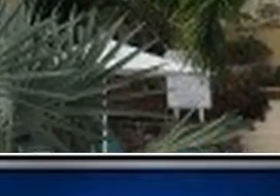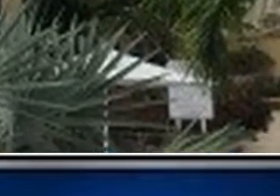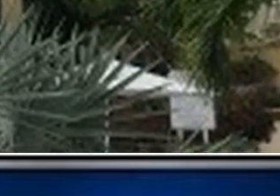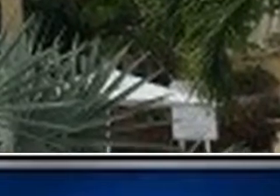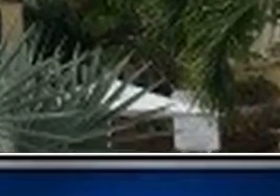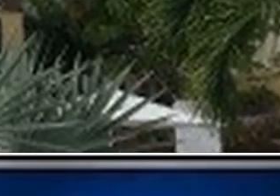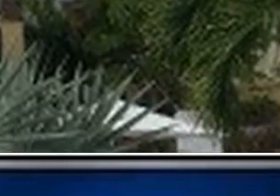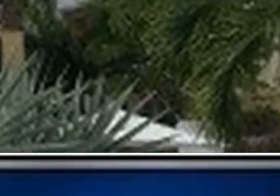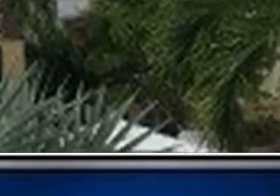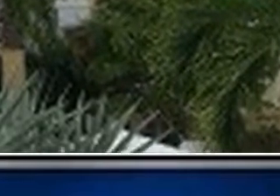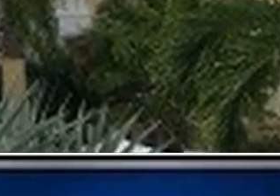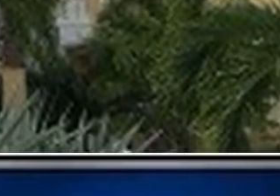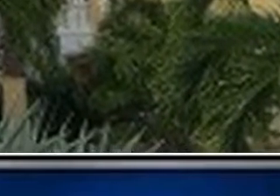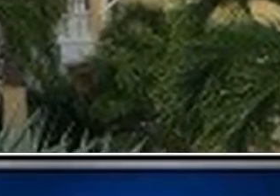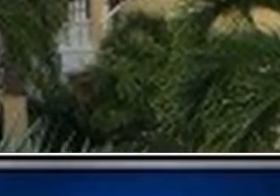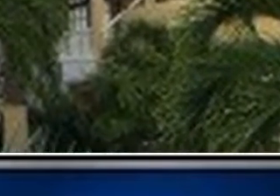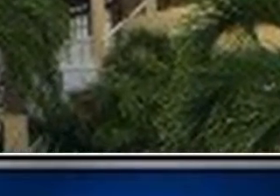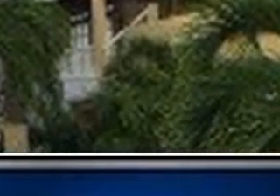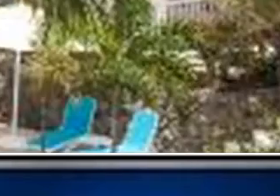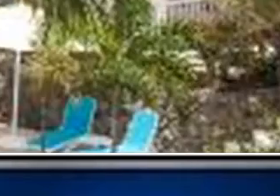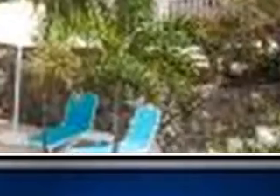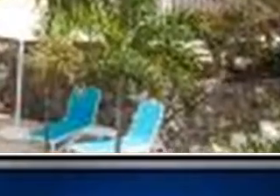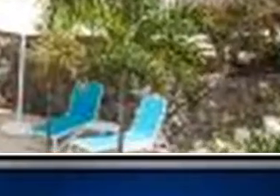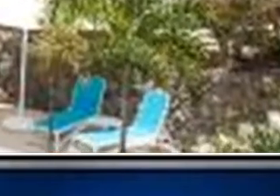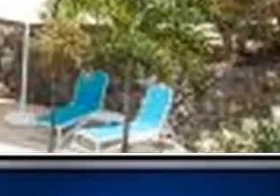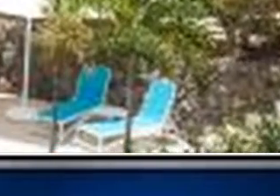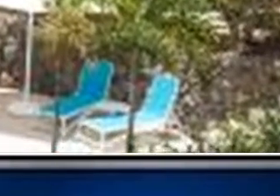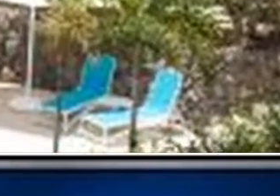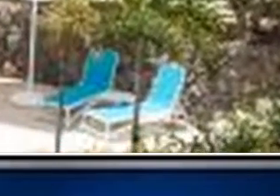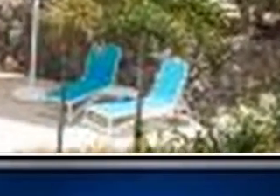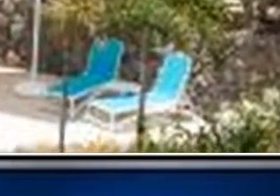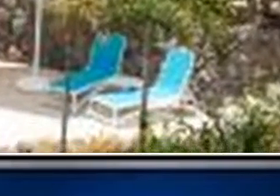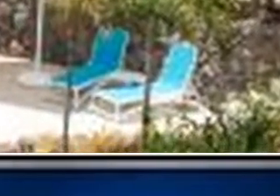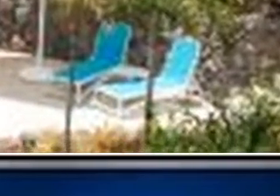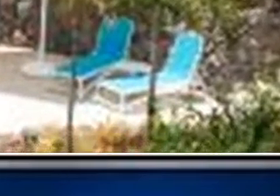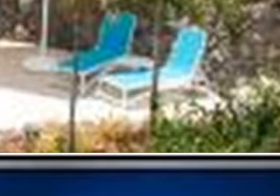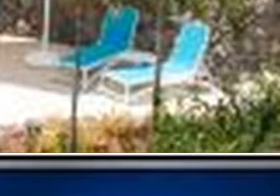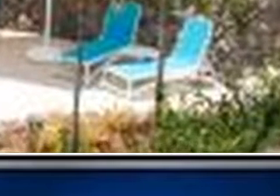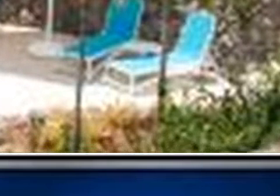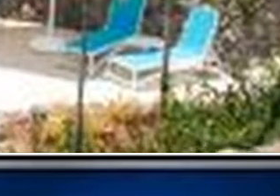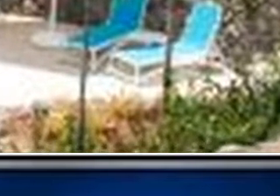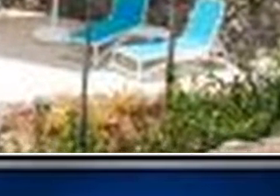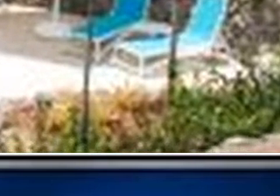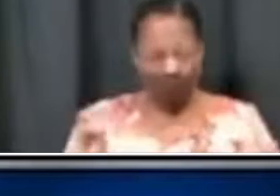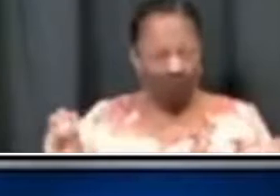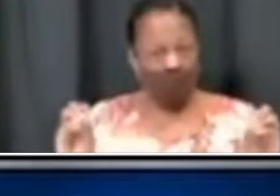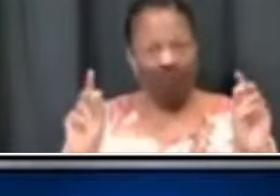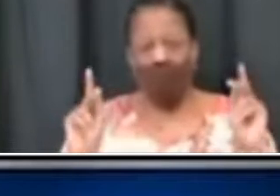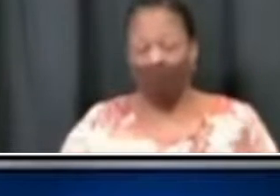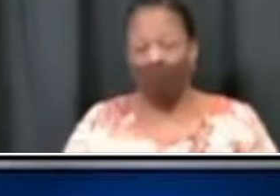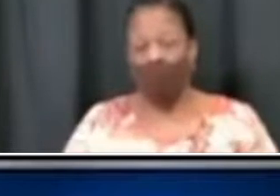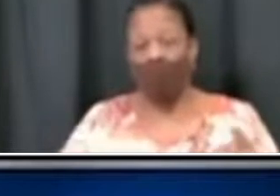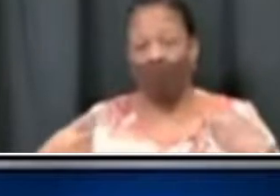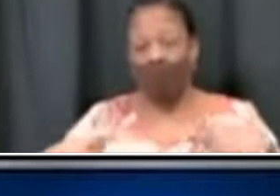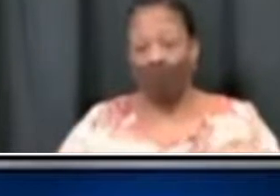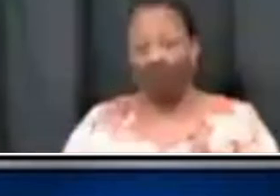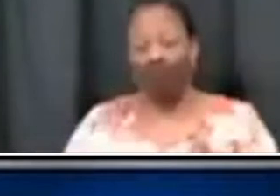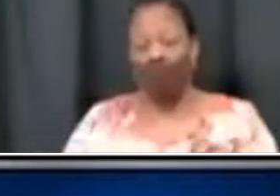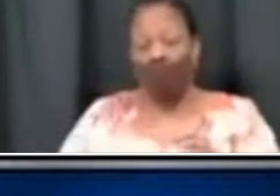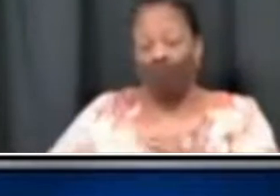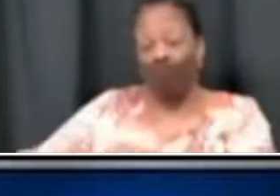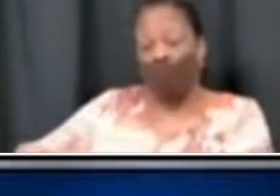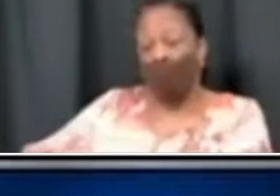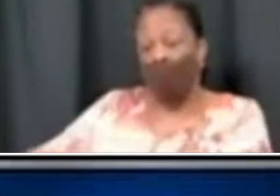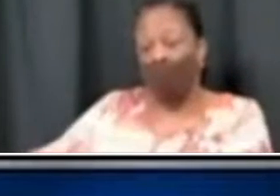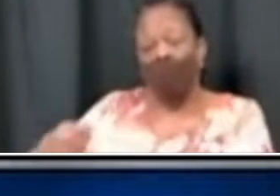The Ocean Terrace Inn, OTI, has temporarily suspended all quarantine services until further notice. The Ocean Terrace